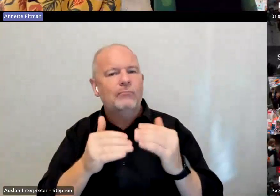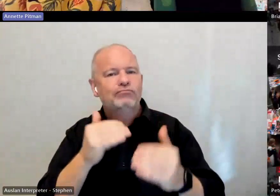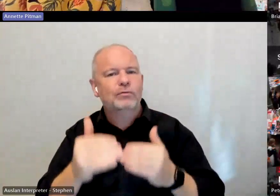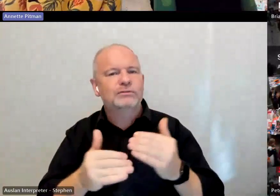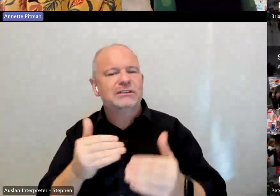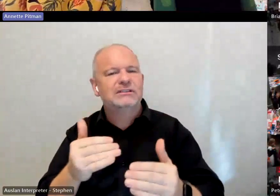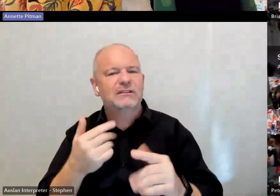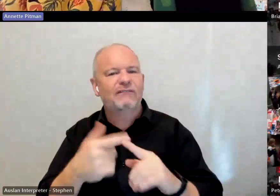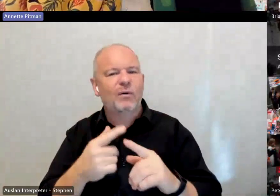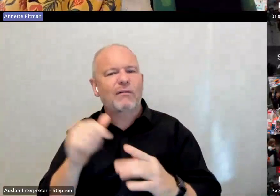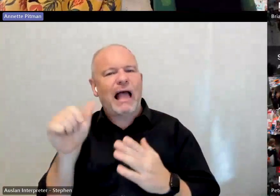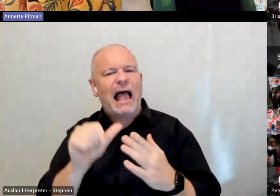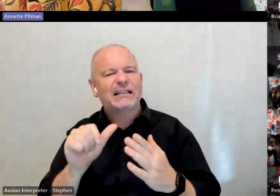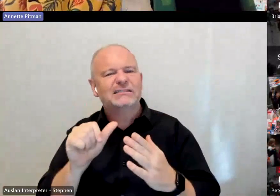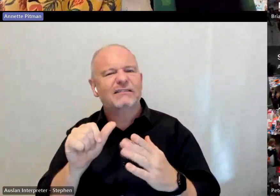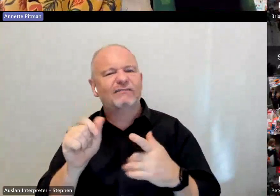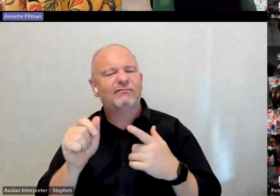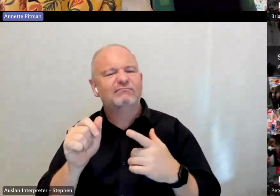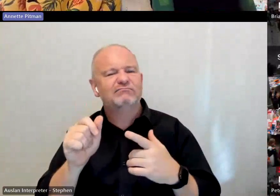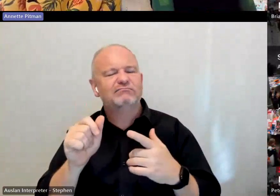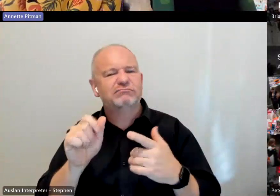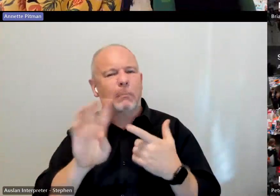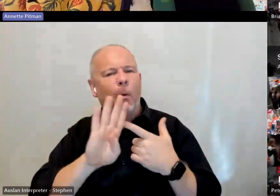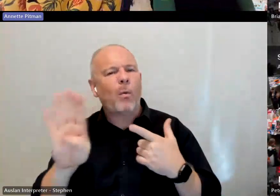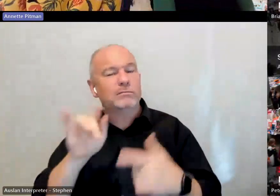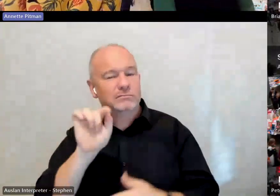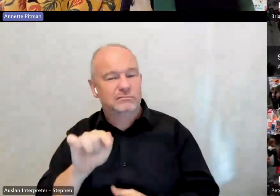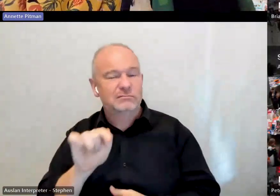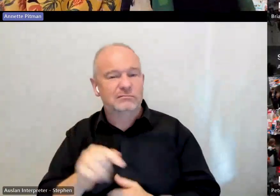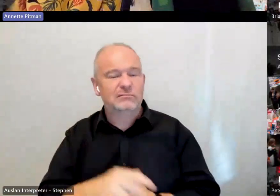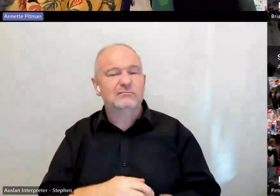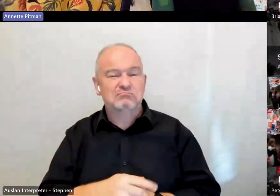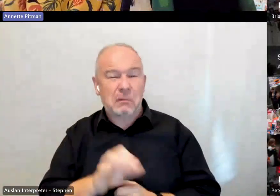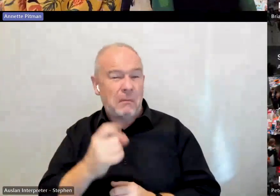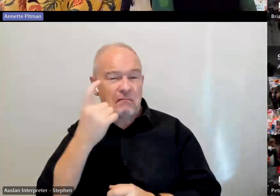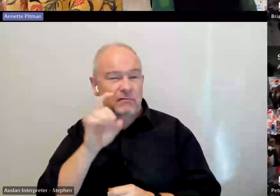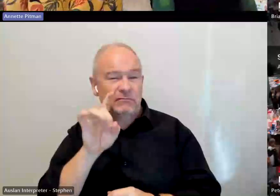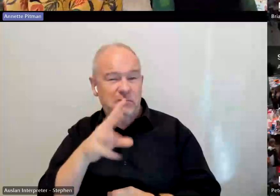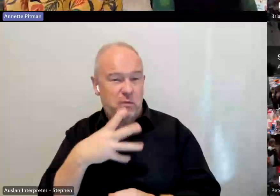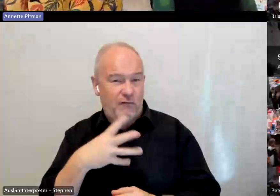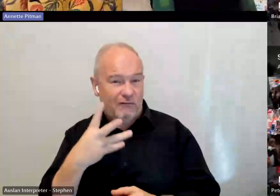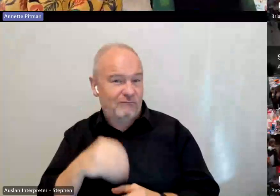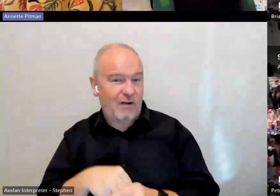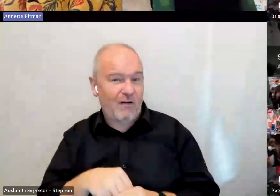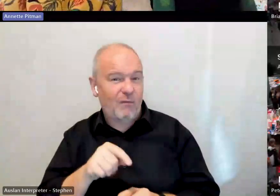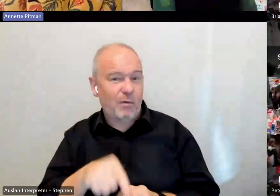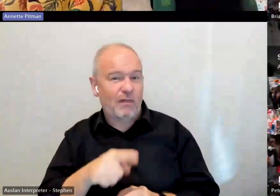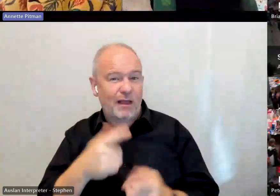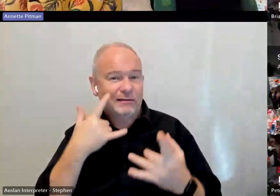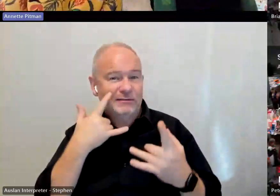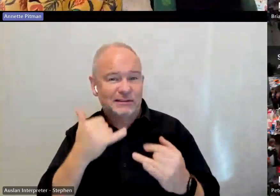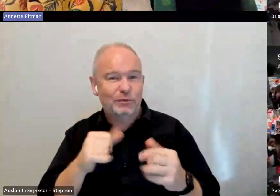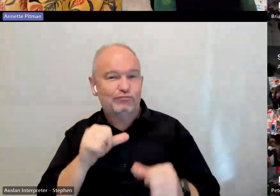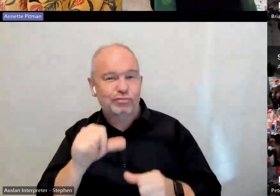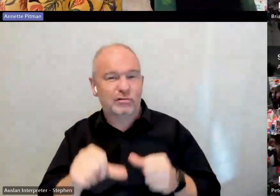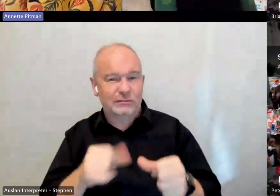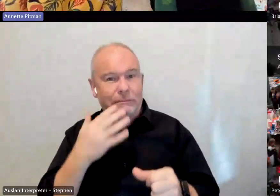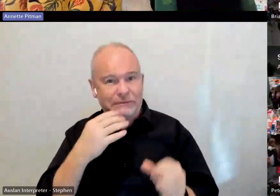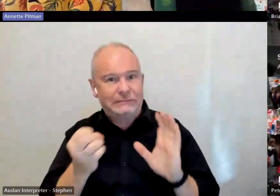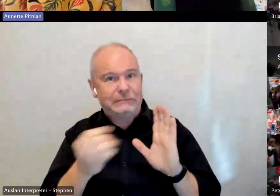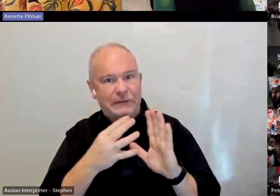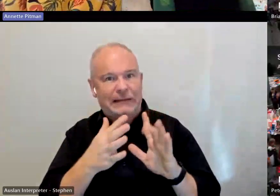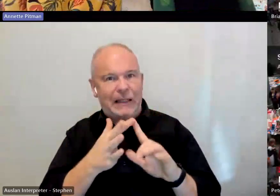the artform boards, and have a think. If you'd like to be involved in this assessment process, please put in an